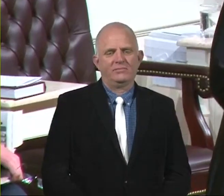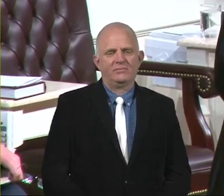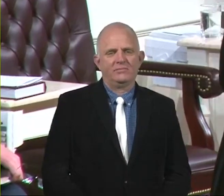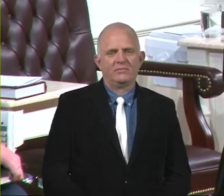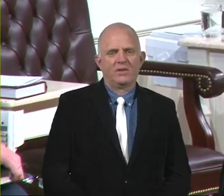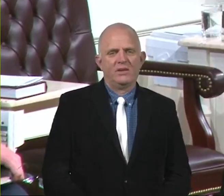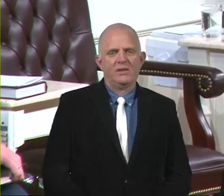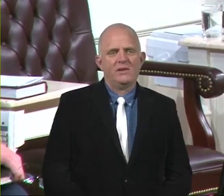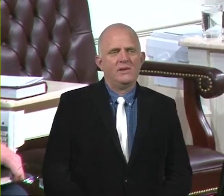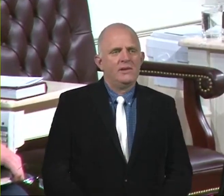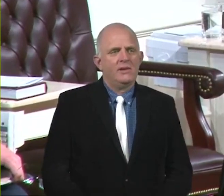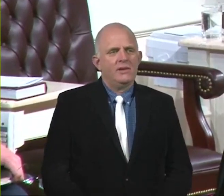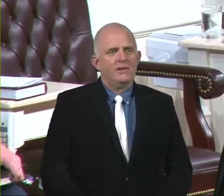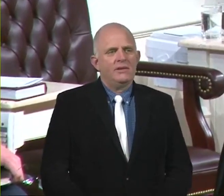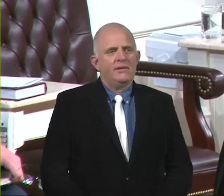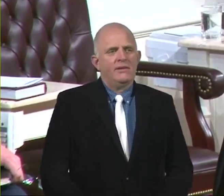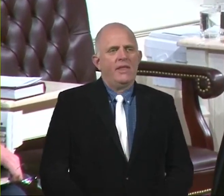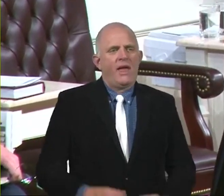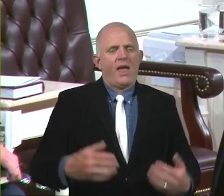I had a nephew